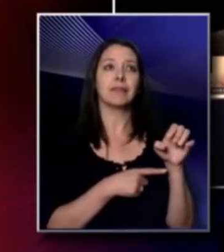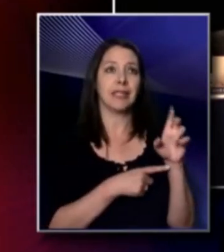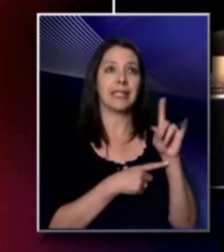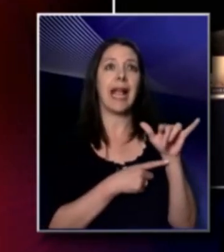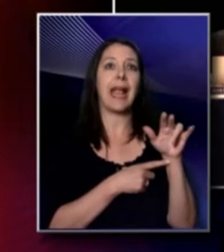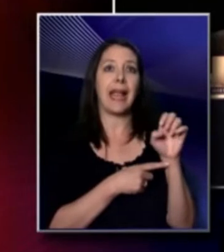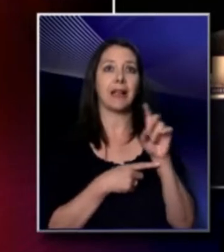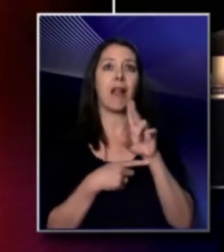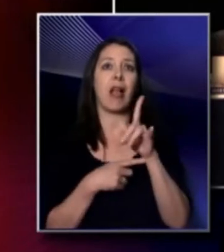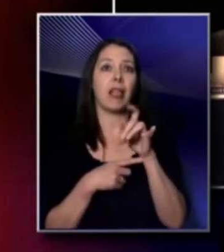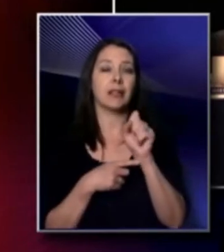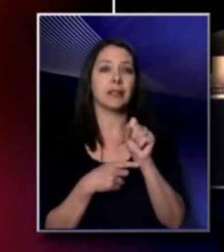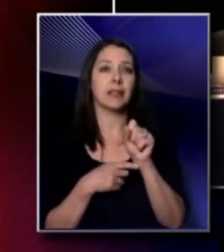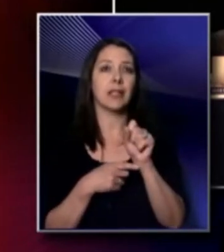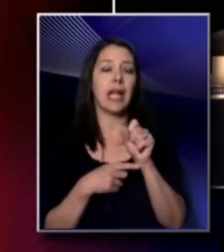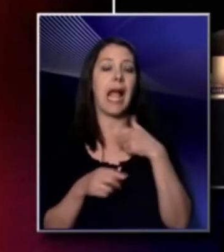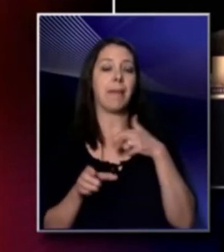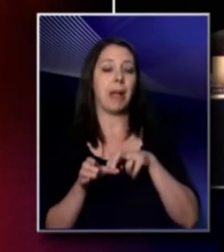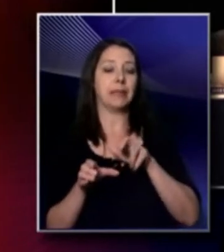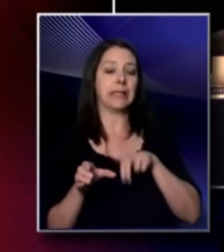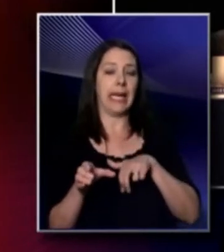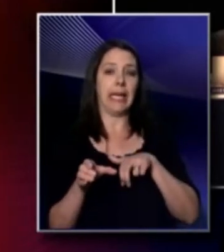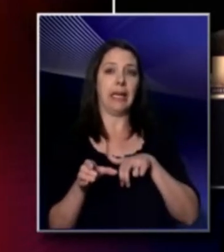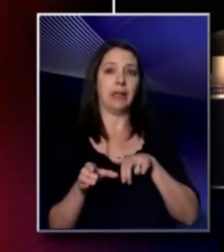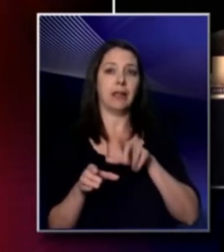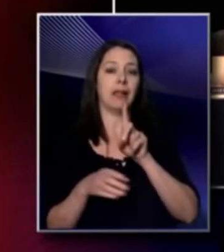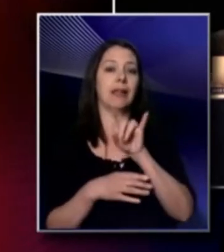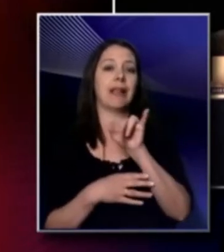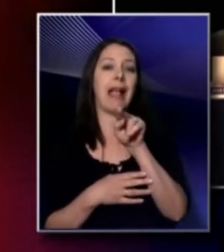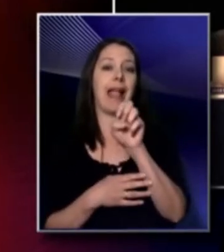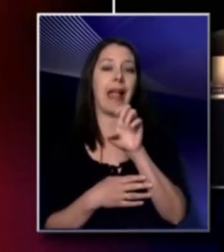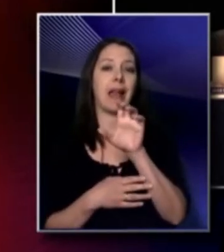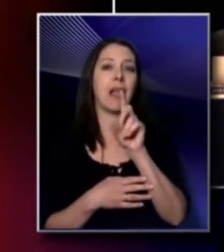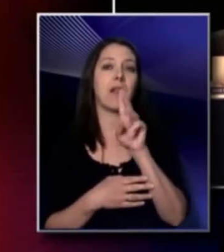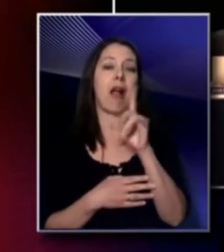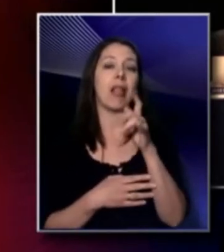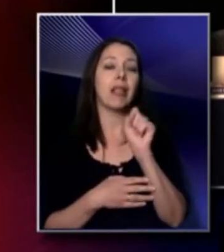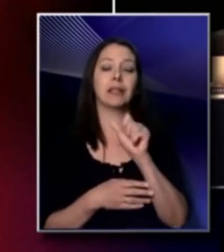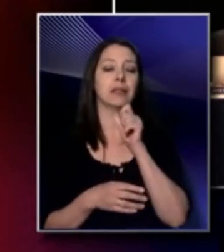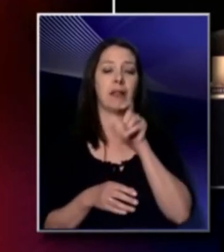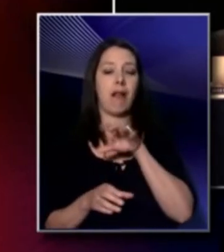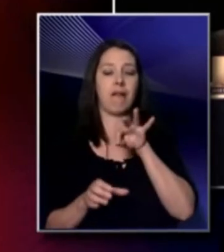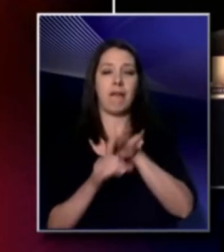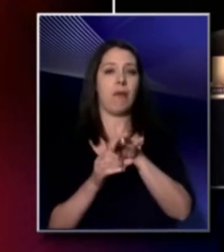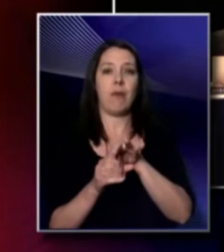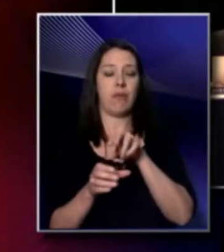Diane Douglas, I'm abstaining. Okay, so Diane Douglas abstained. Okay.